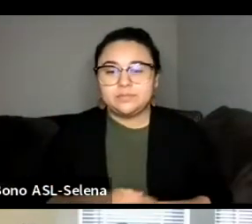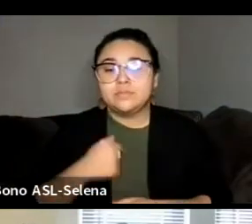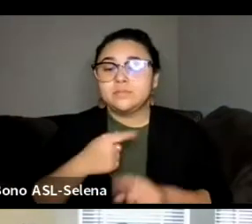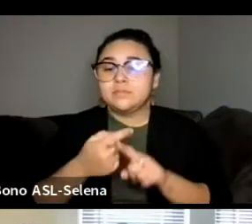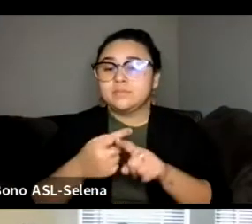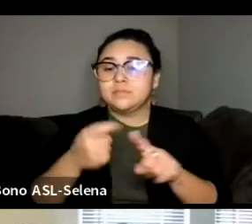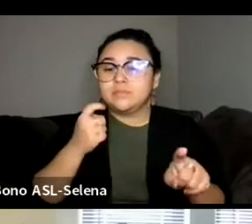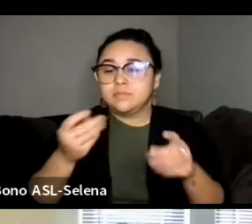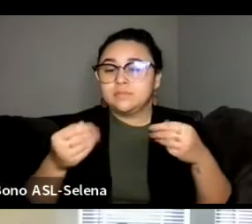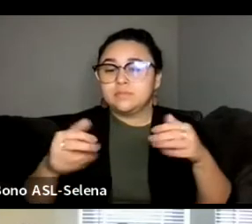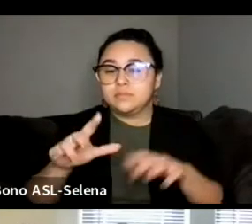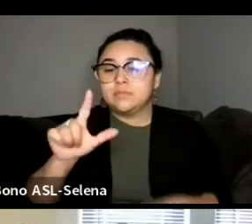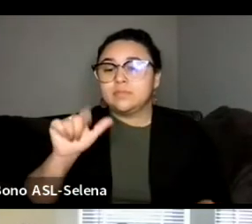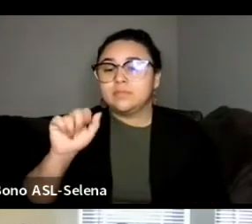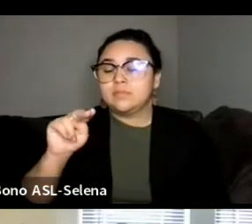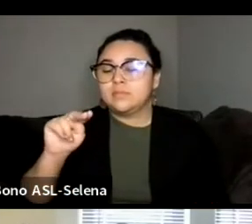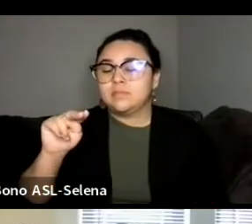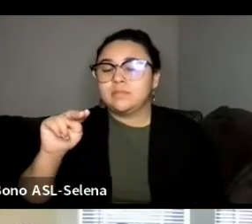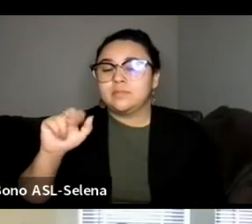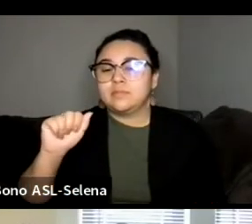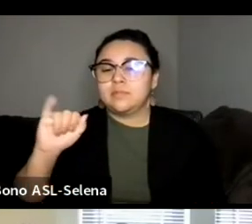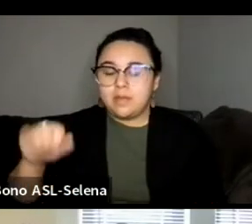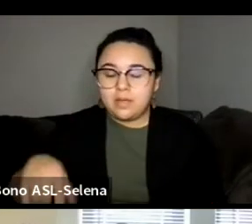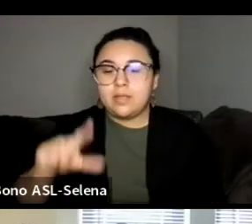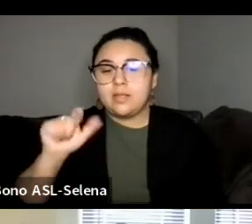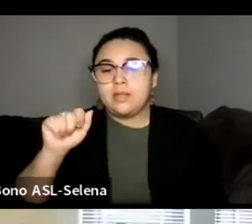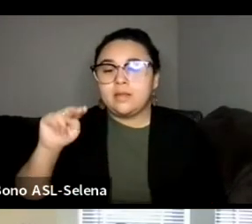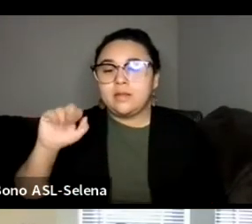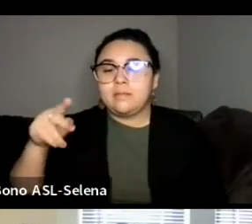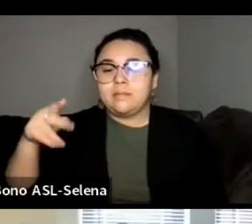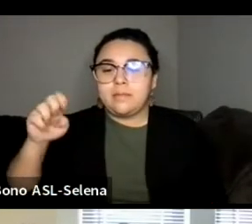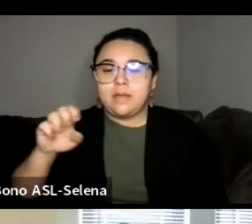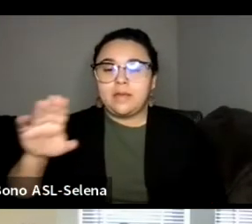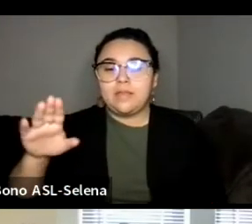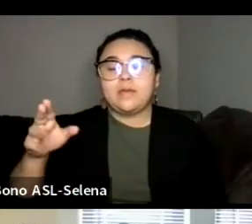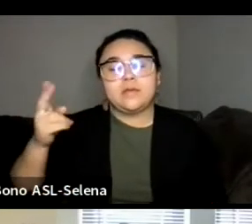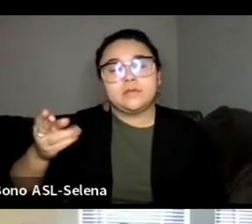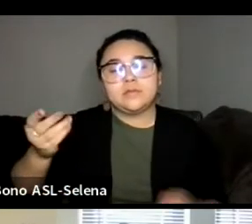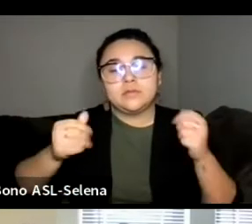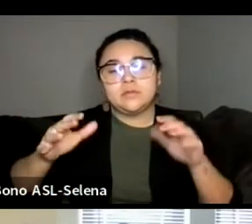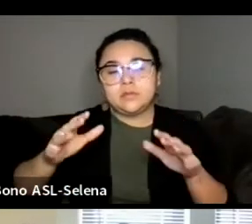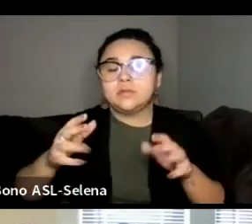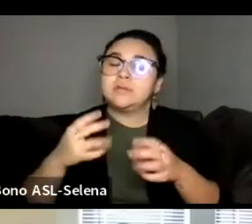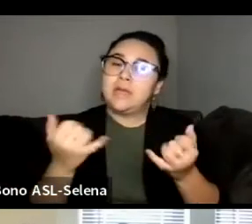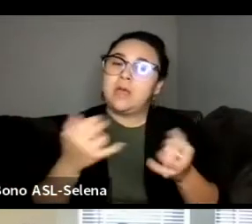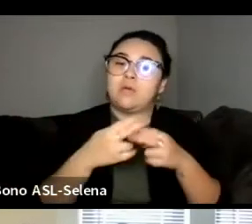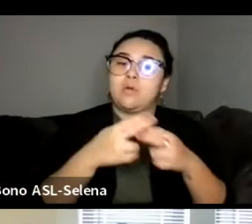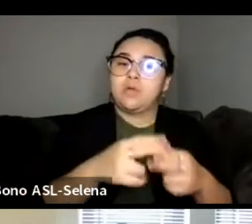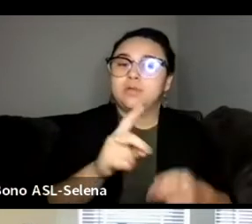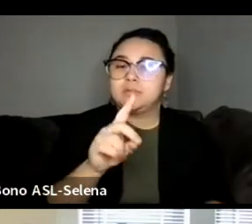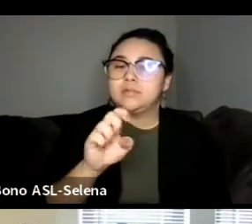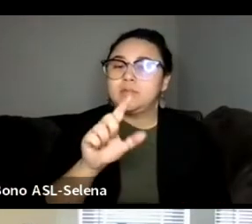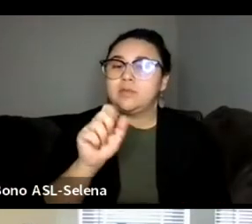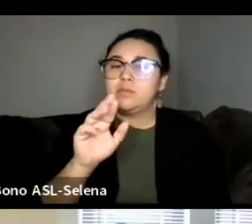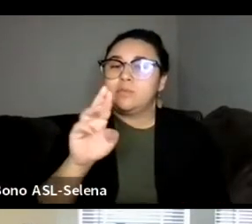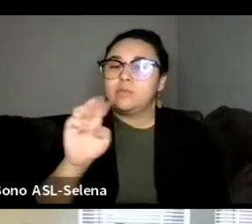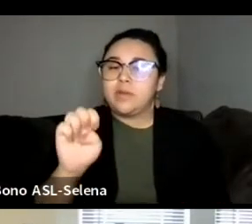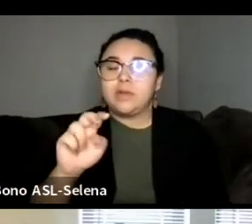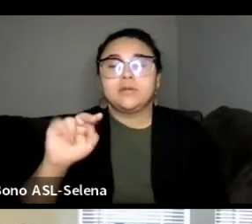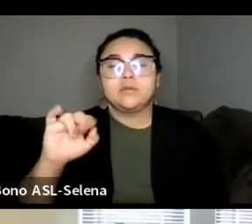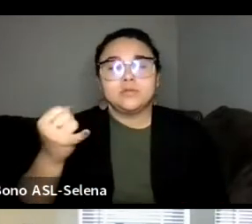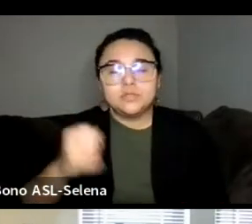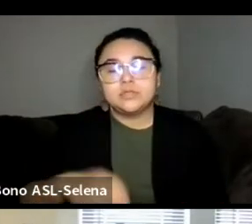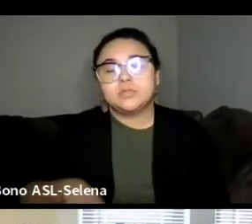from the land of the Lenni Lenape, whose historical territory includes the places colonially known as Delaware, New Jersey, Pennsylvania, New